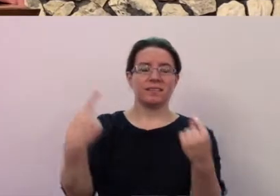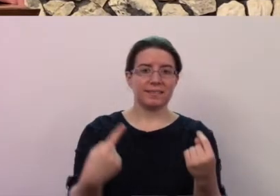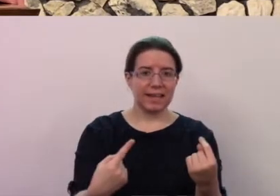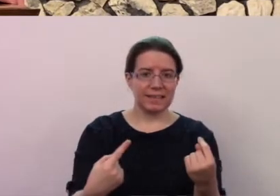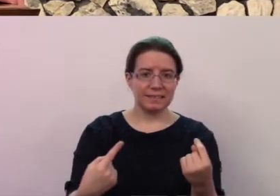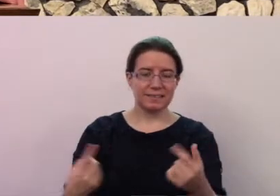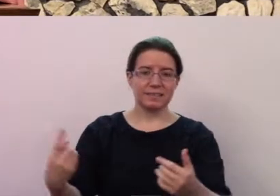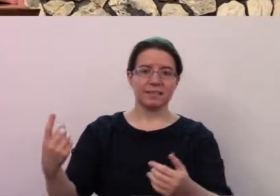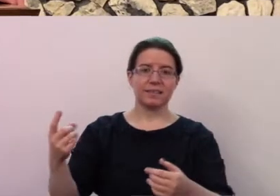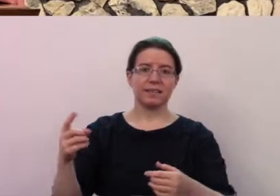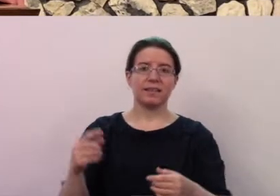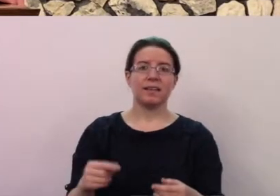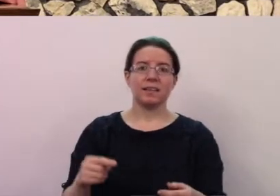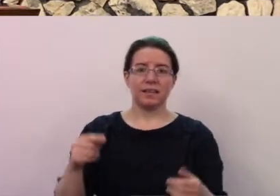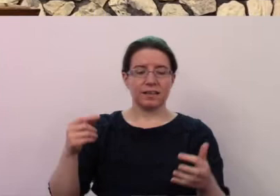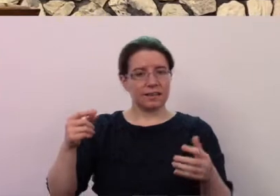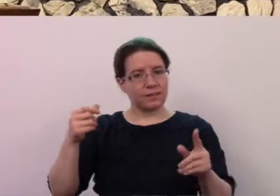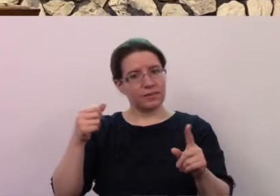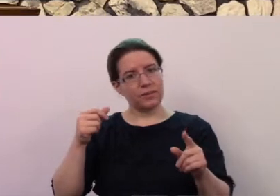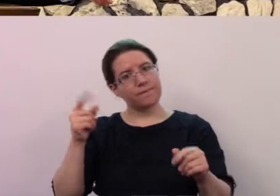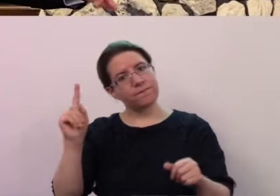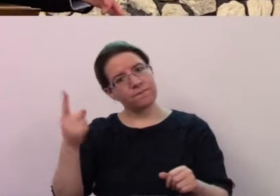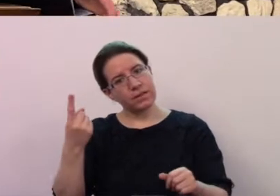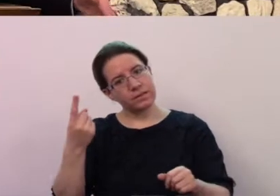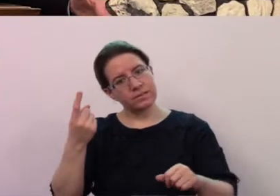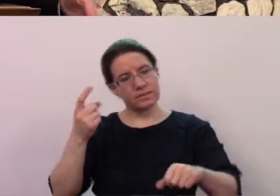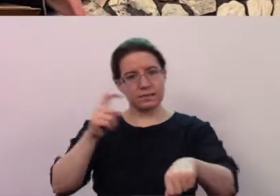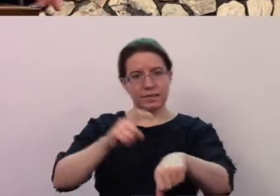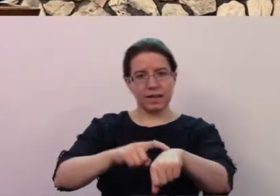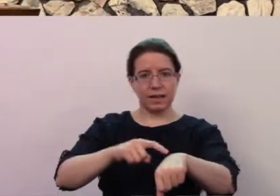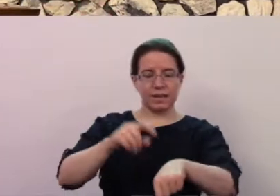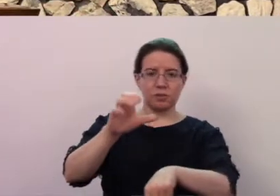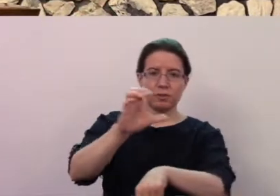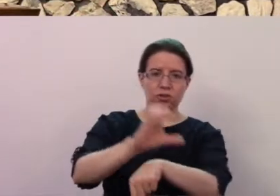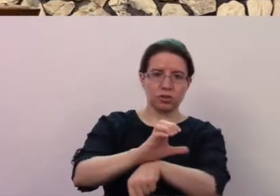Oh, hallelujah. Since the day of Pentecost,